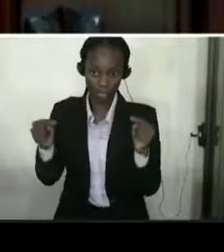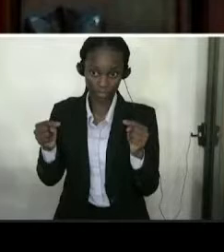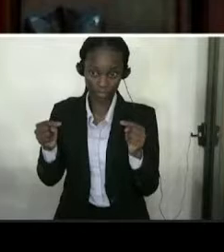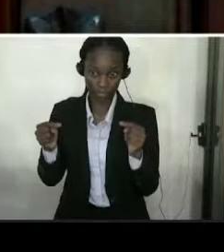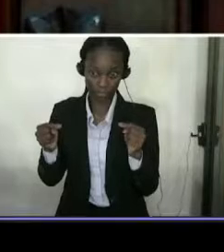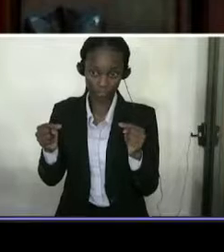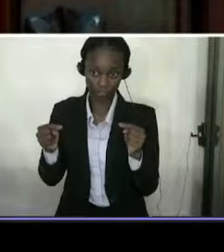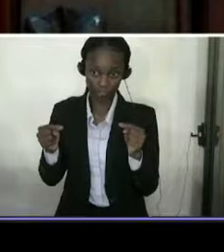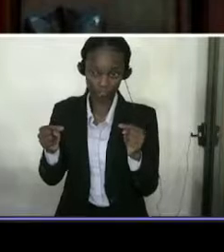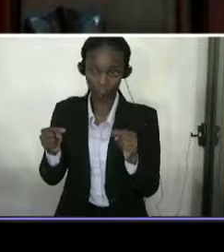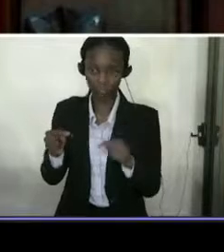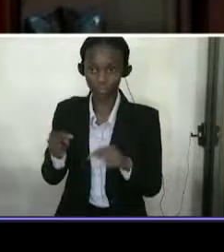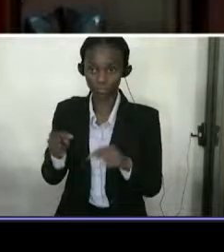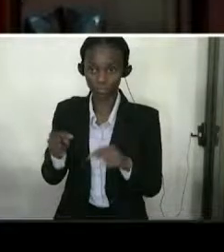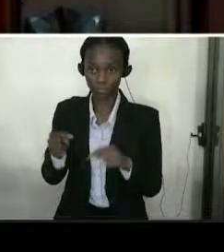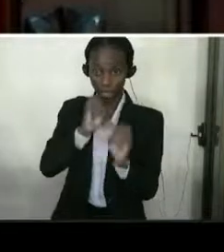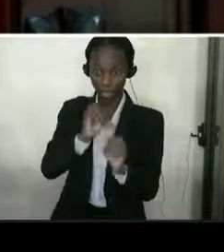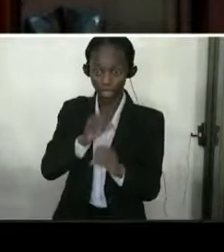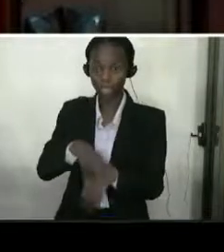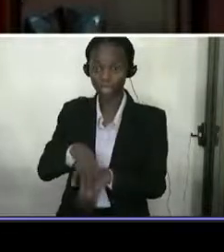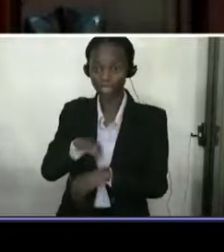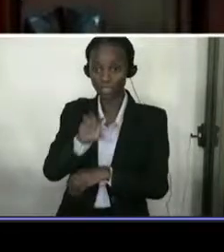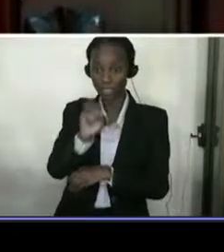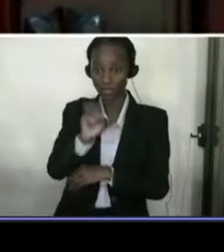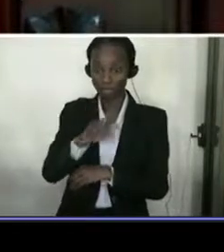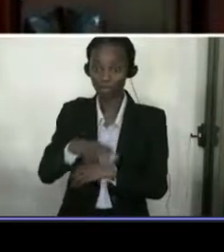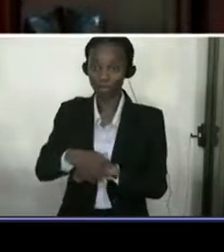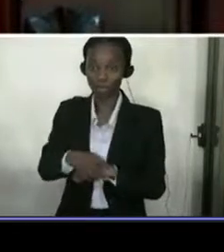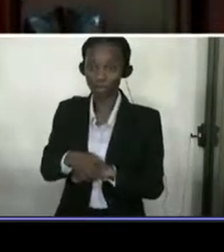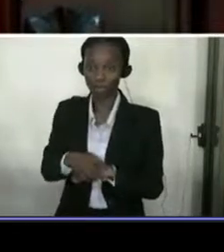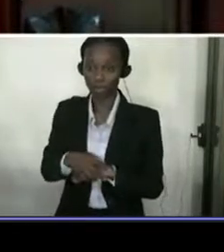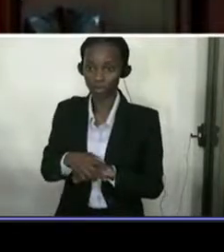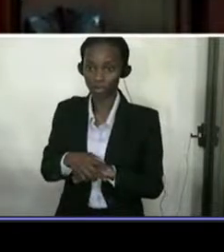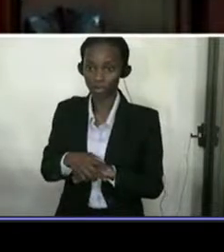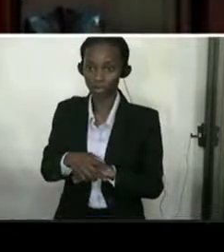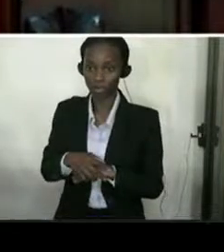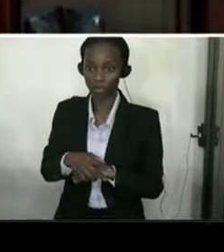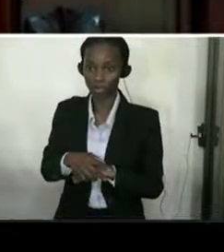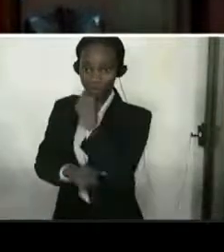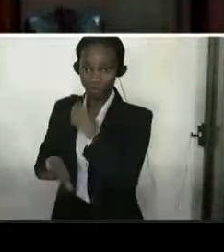abstention 0. The A's have it.